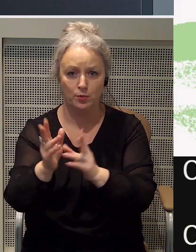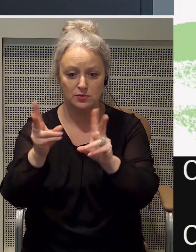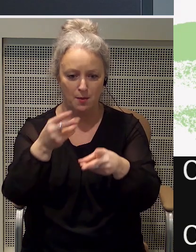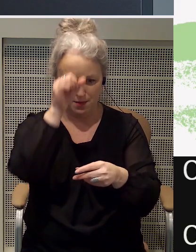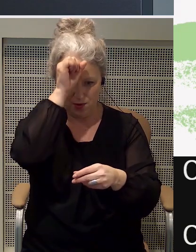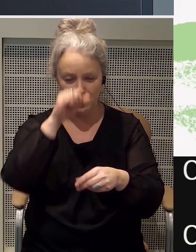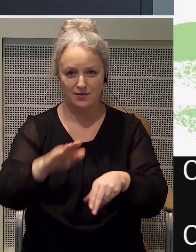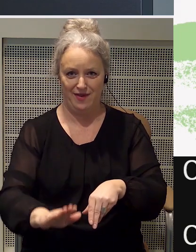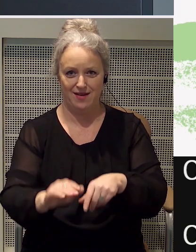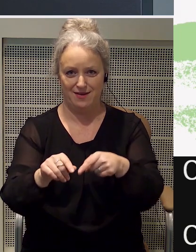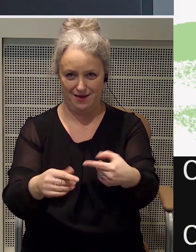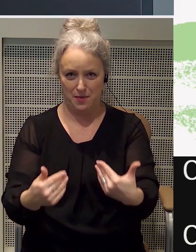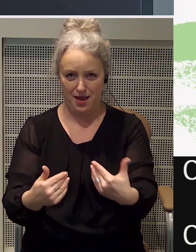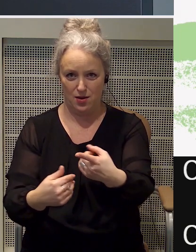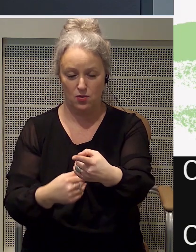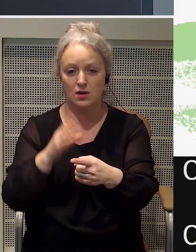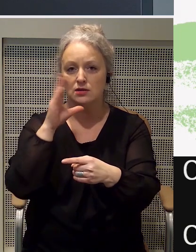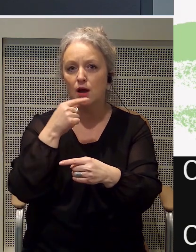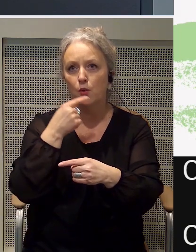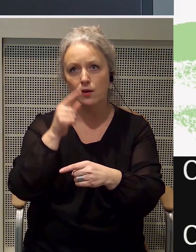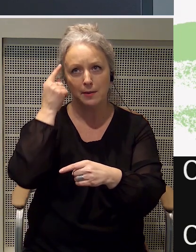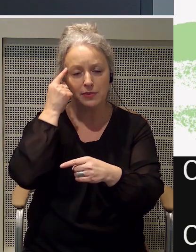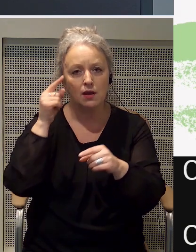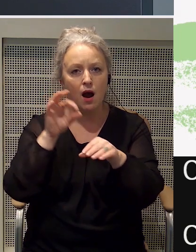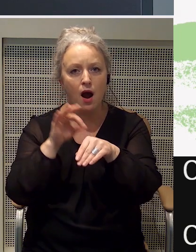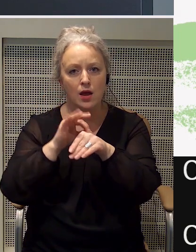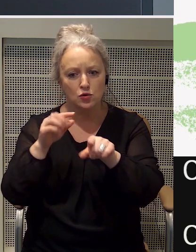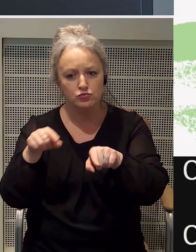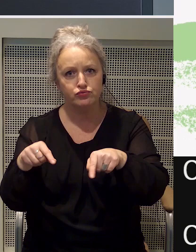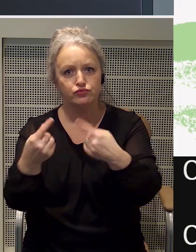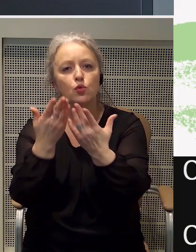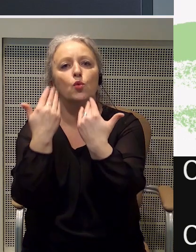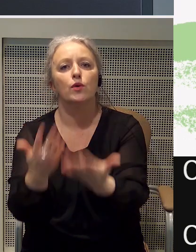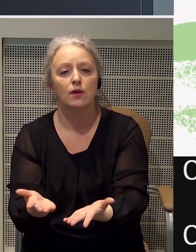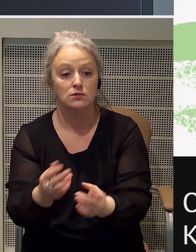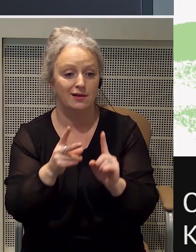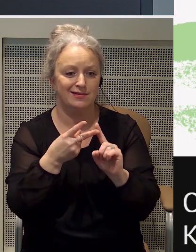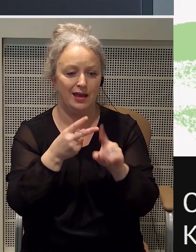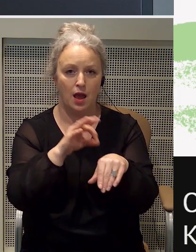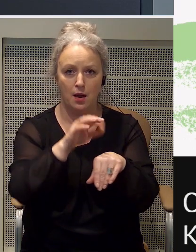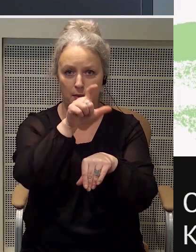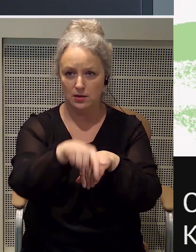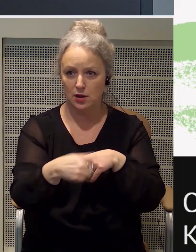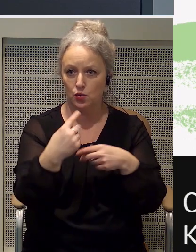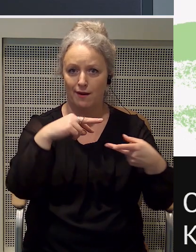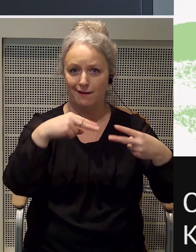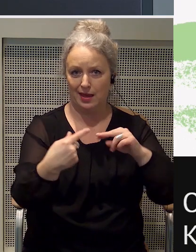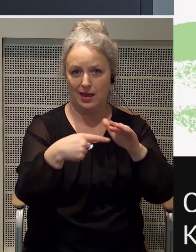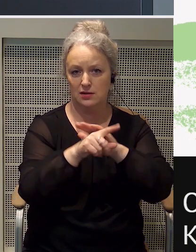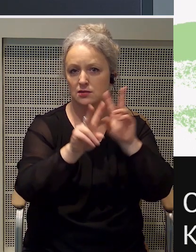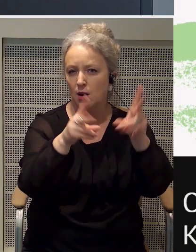the genotype was the same as in case of Kevin Sander, so that allows to make